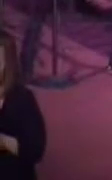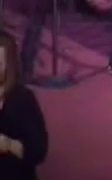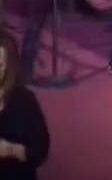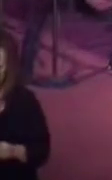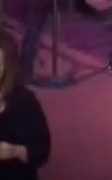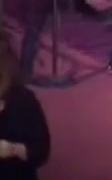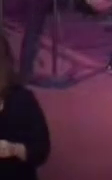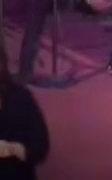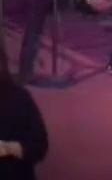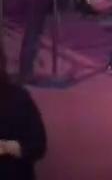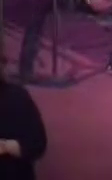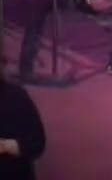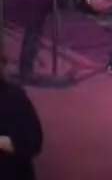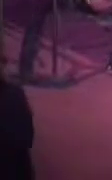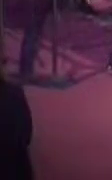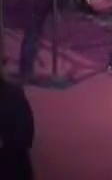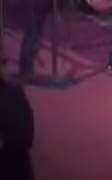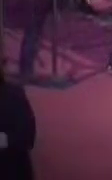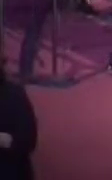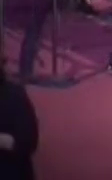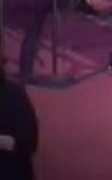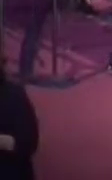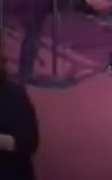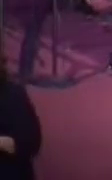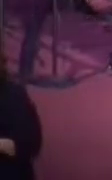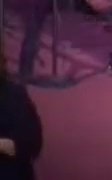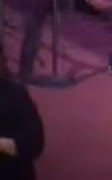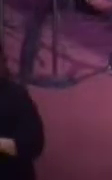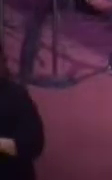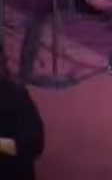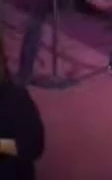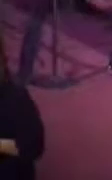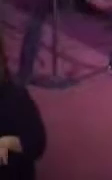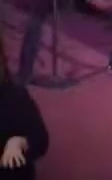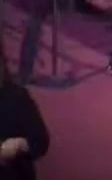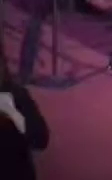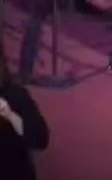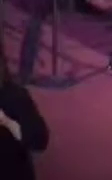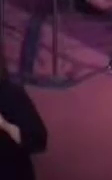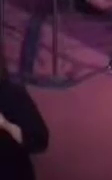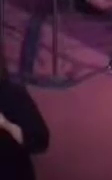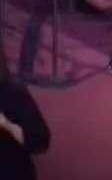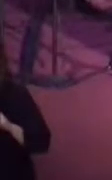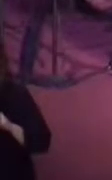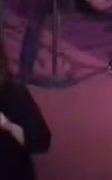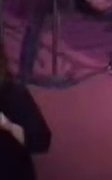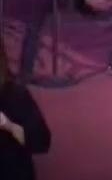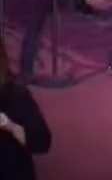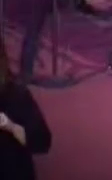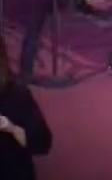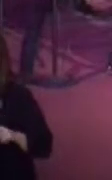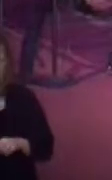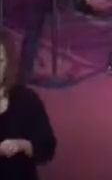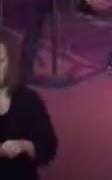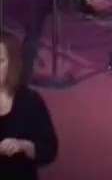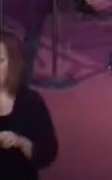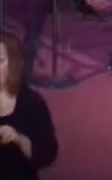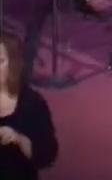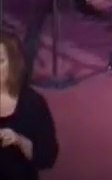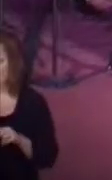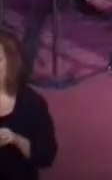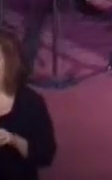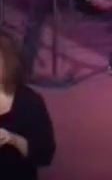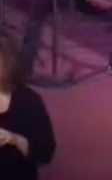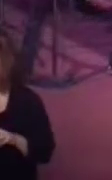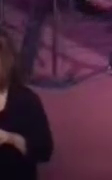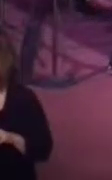years before Persia took over Babylon, Isaiah looked forward into the future by the inspiration of God, and he said the Medes are actually